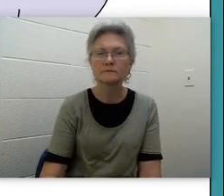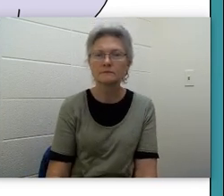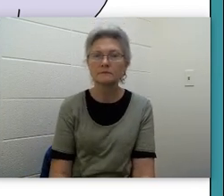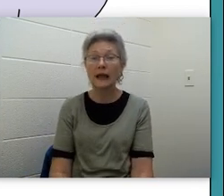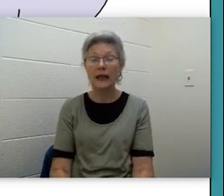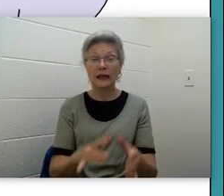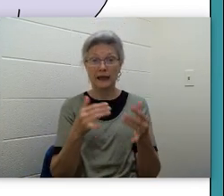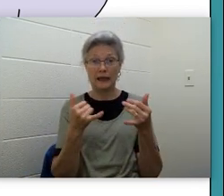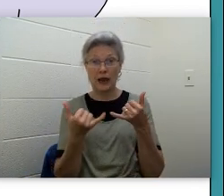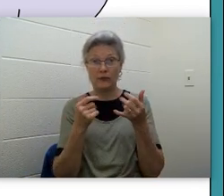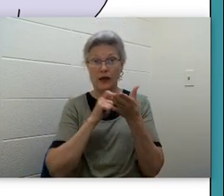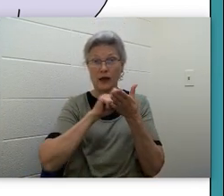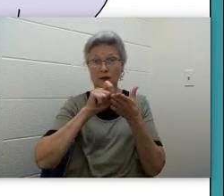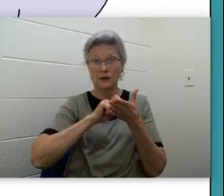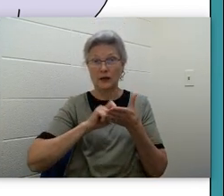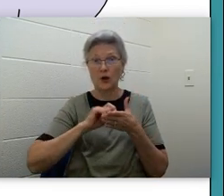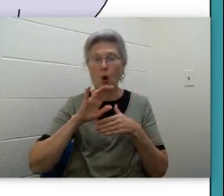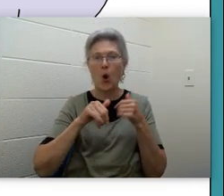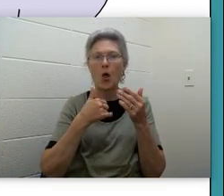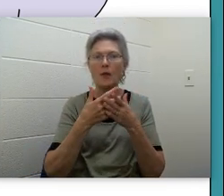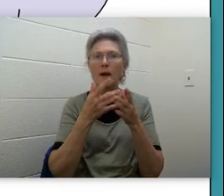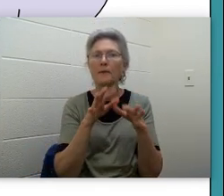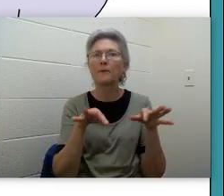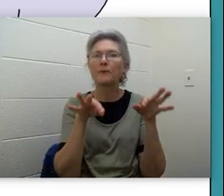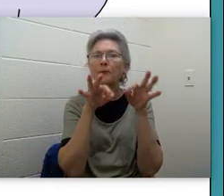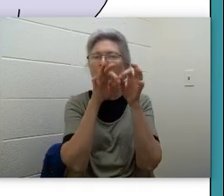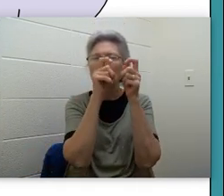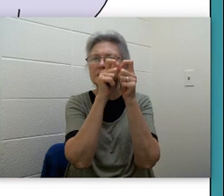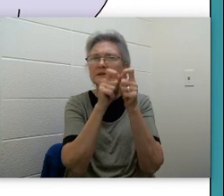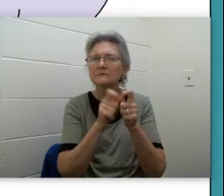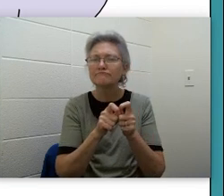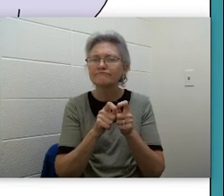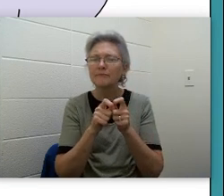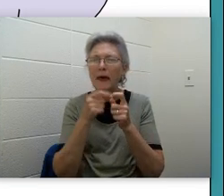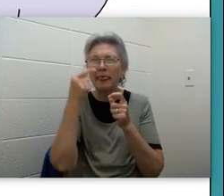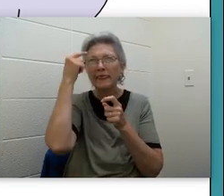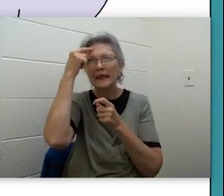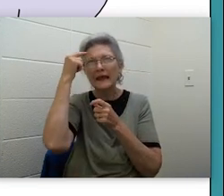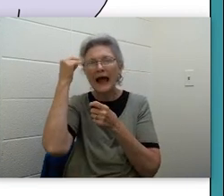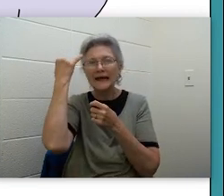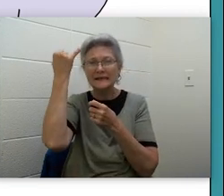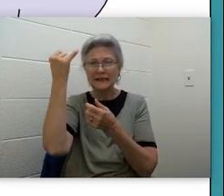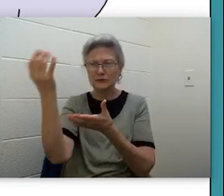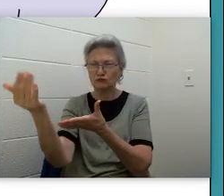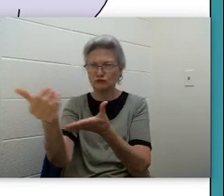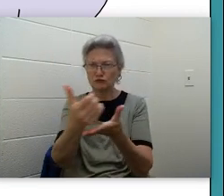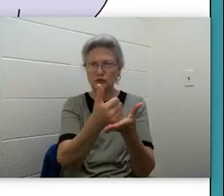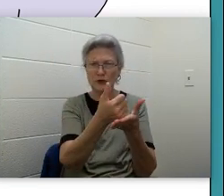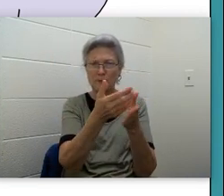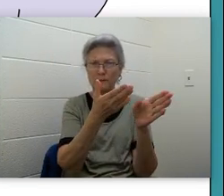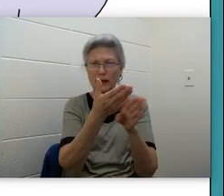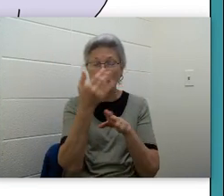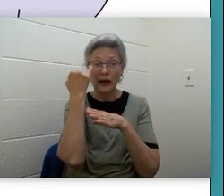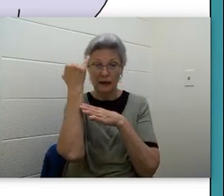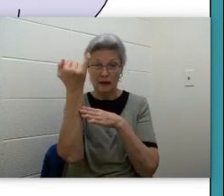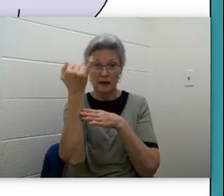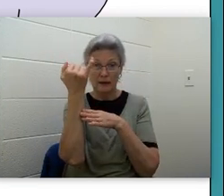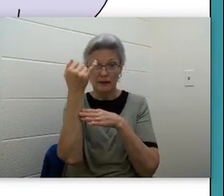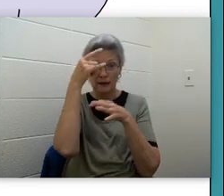So now that I've underlined all of my key details, gathered my thinking, this is the main idea that I came up